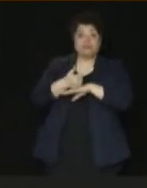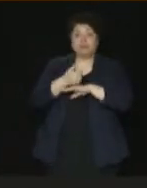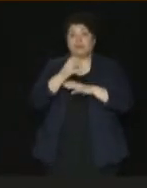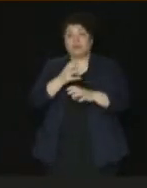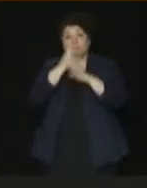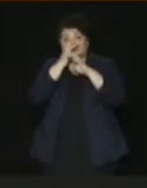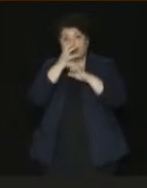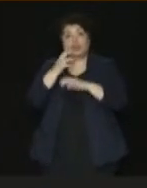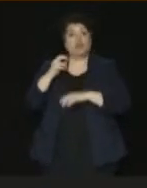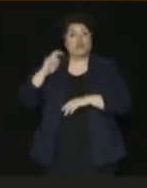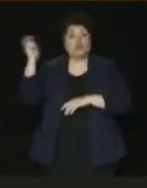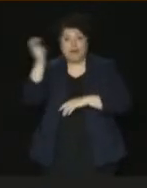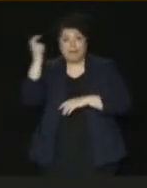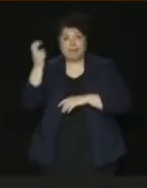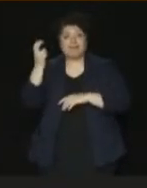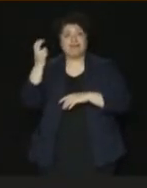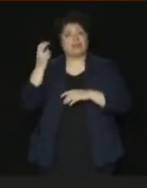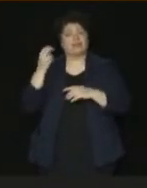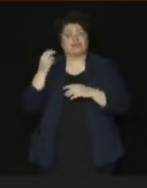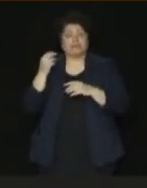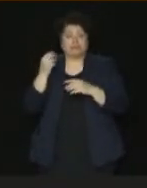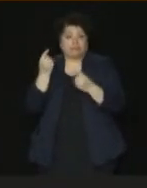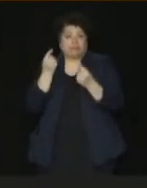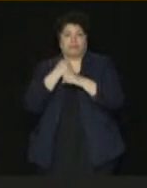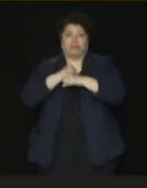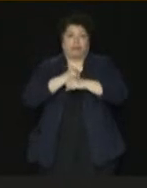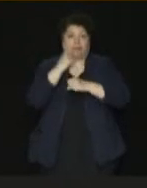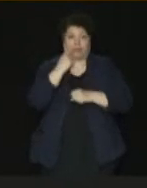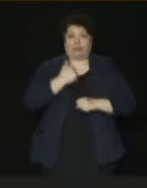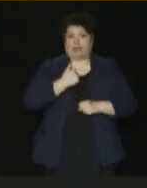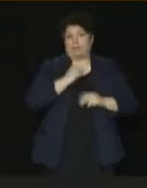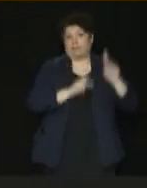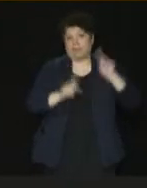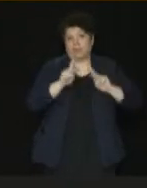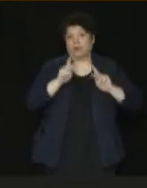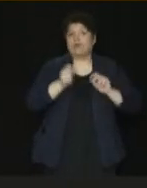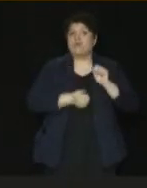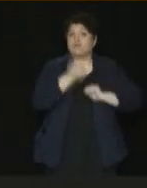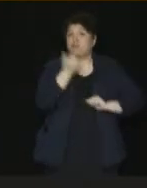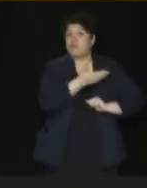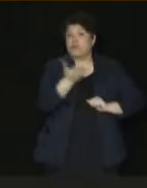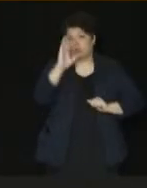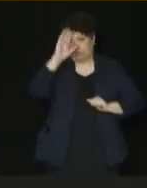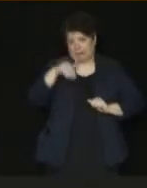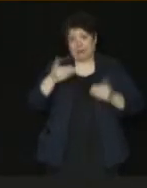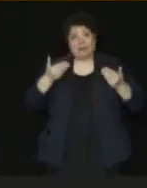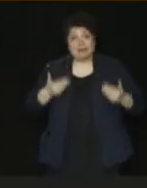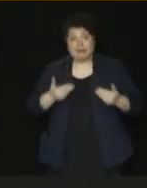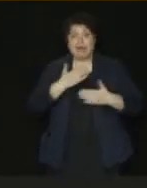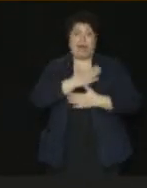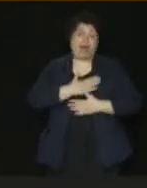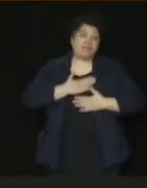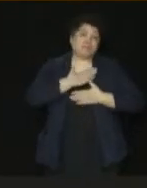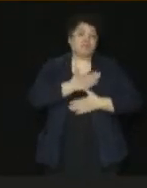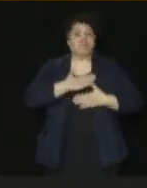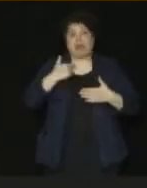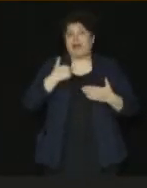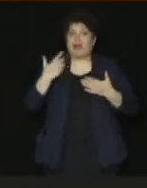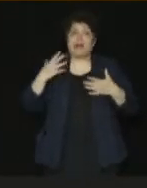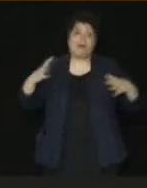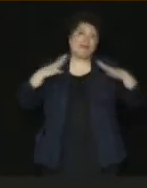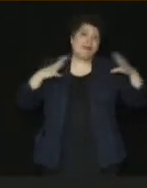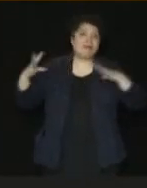know that the vast majority of Canadians know very well that it is not the time to take vacations to the south.